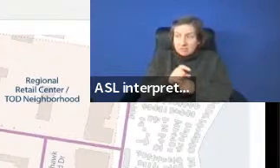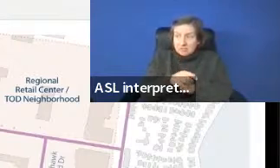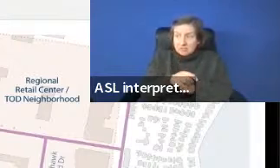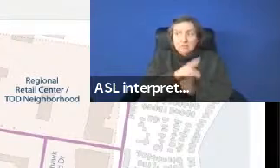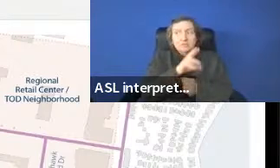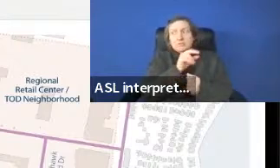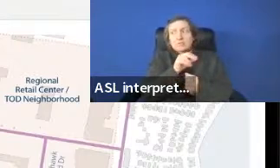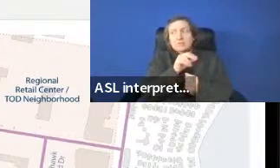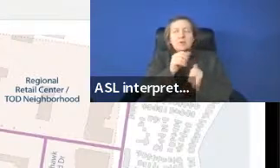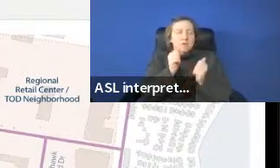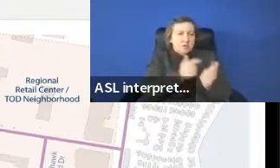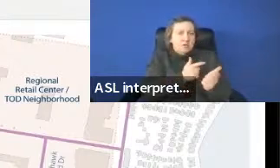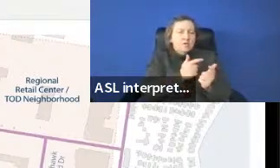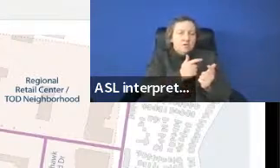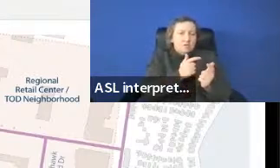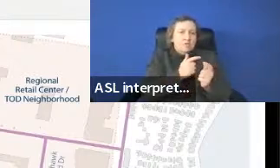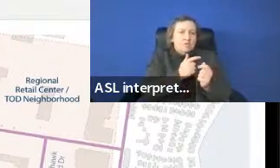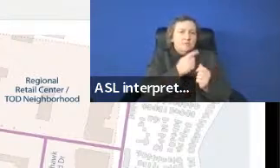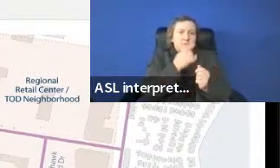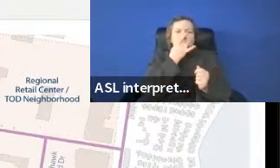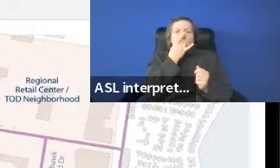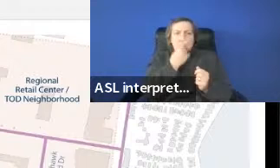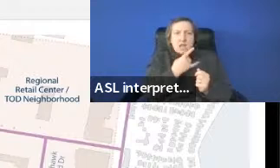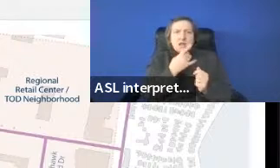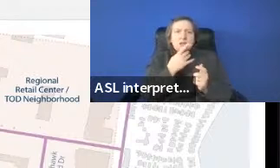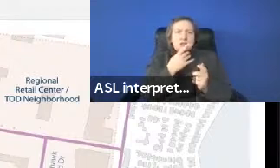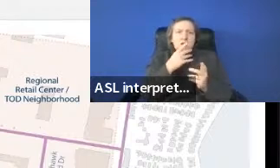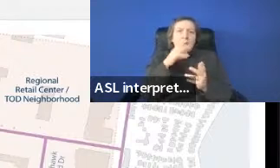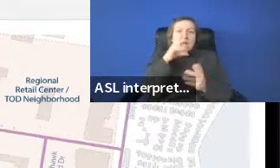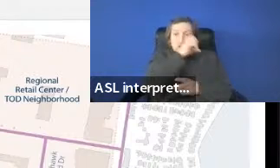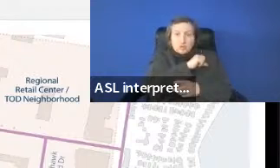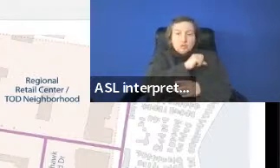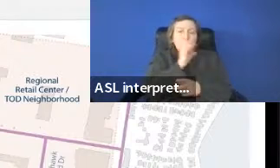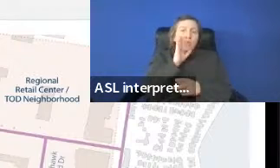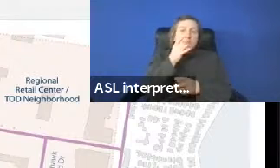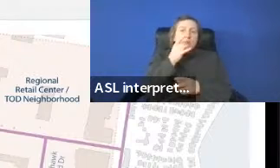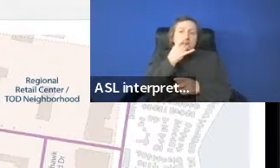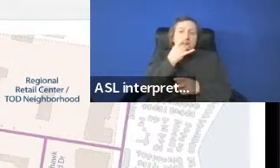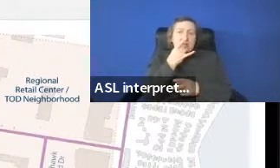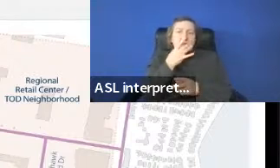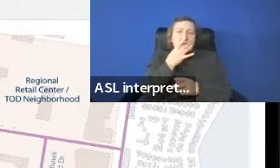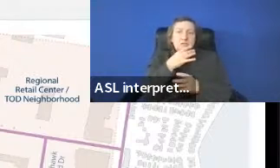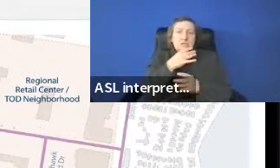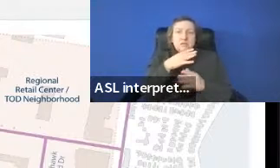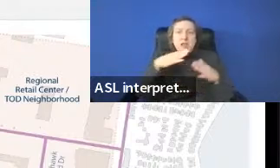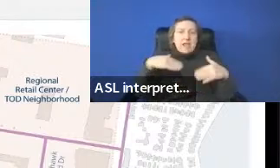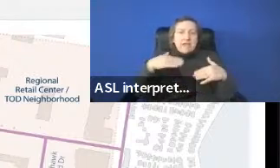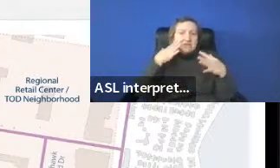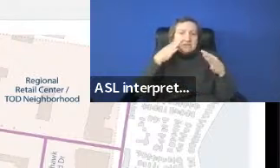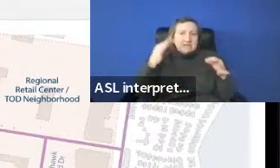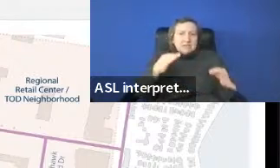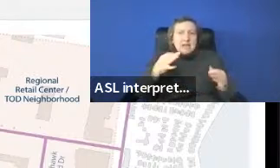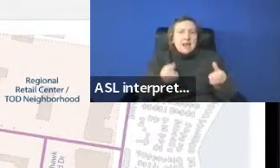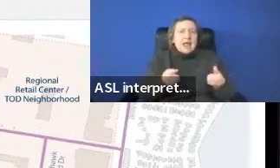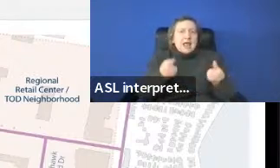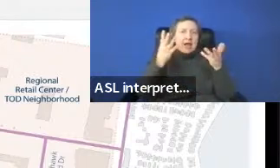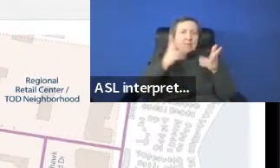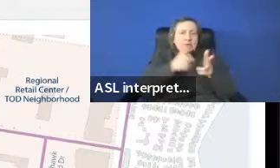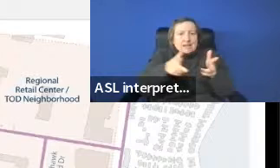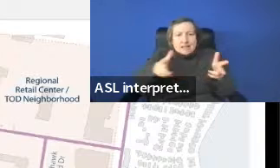No, they're all assumed to be traffic signals, yet to be decided how many lanes